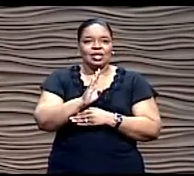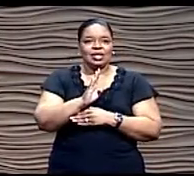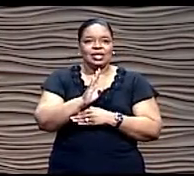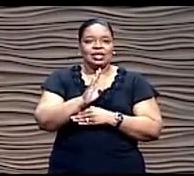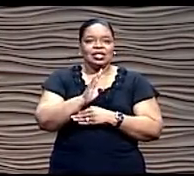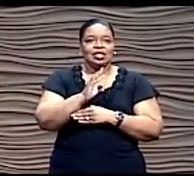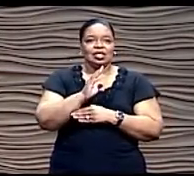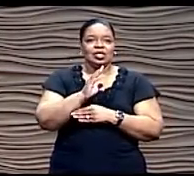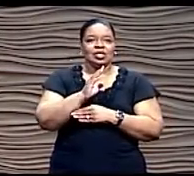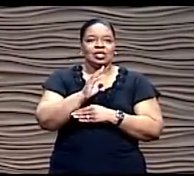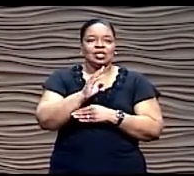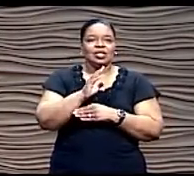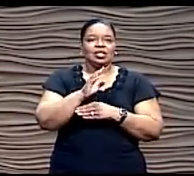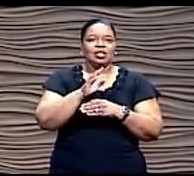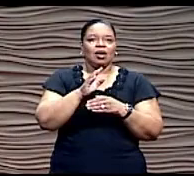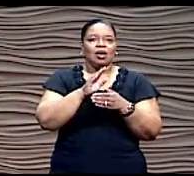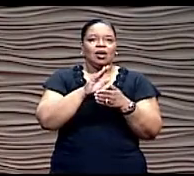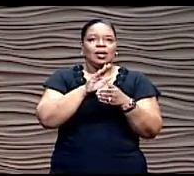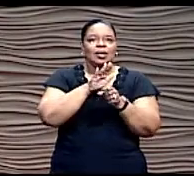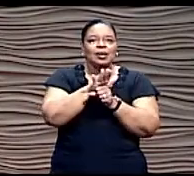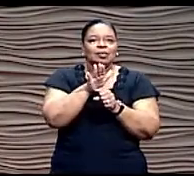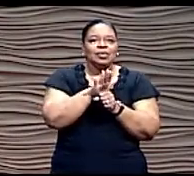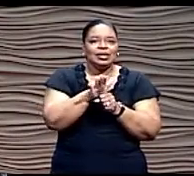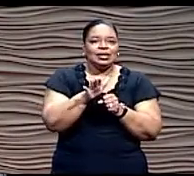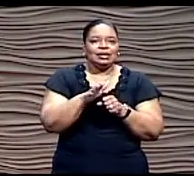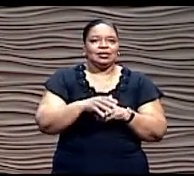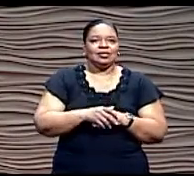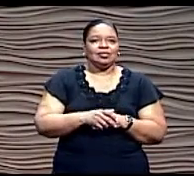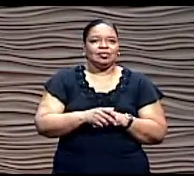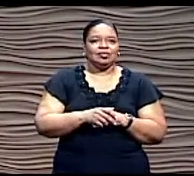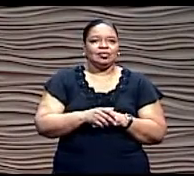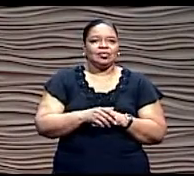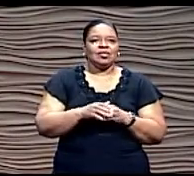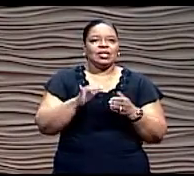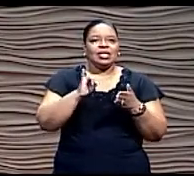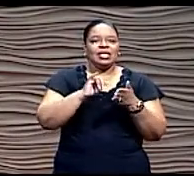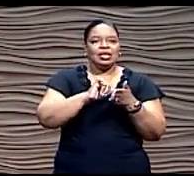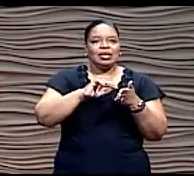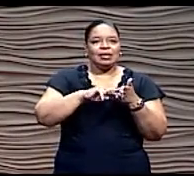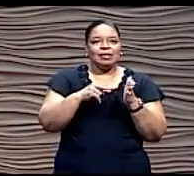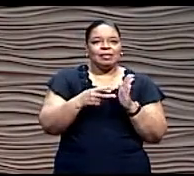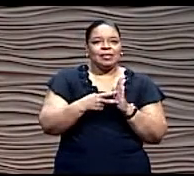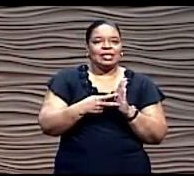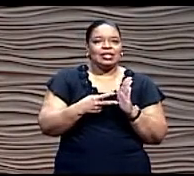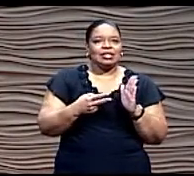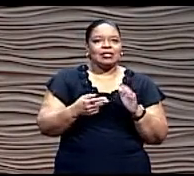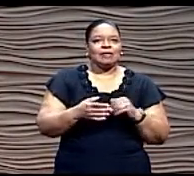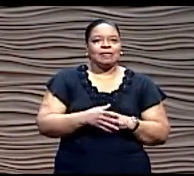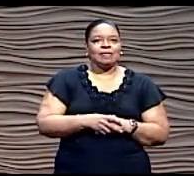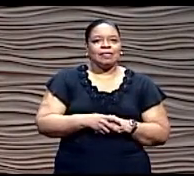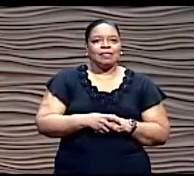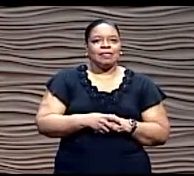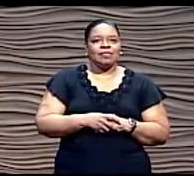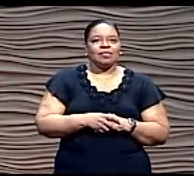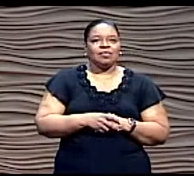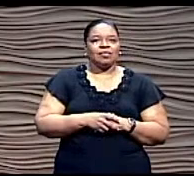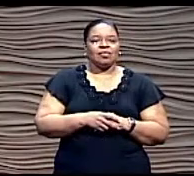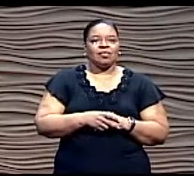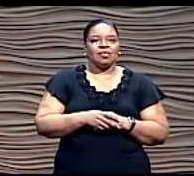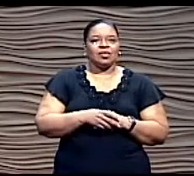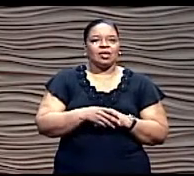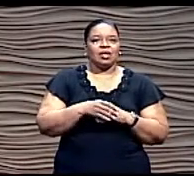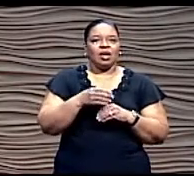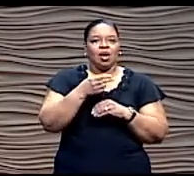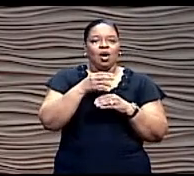holy other, a term that one theologian uses, holy